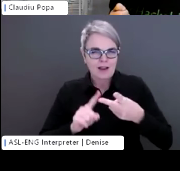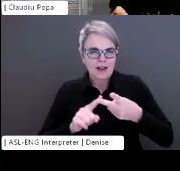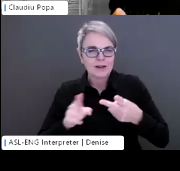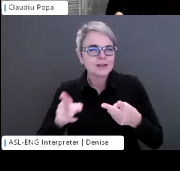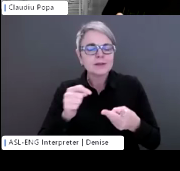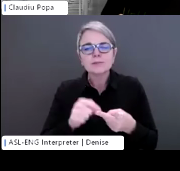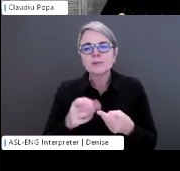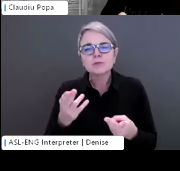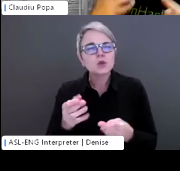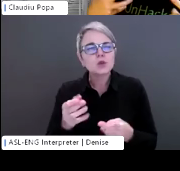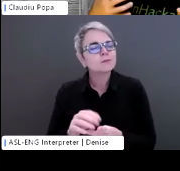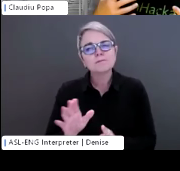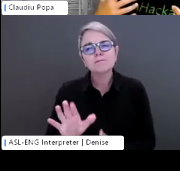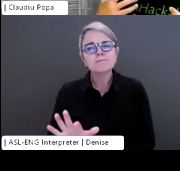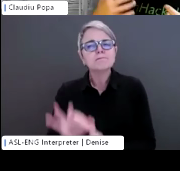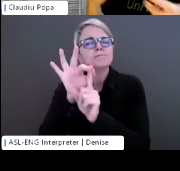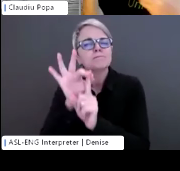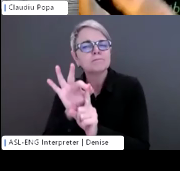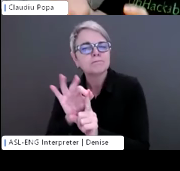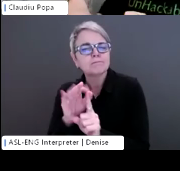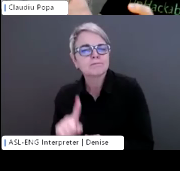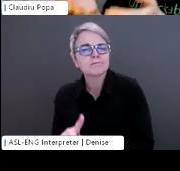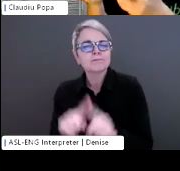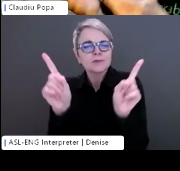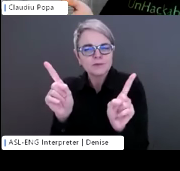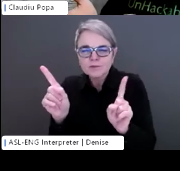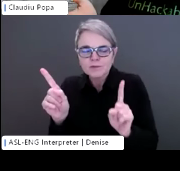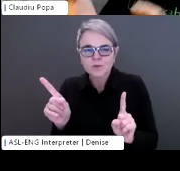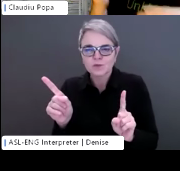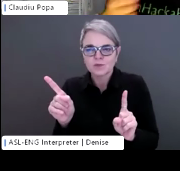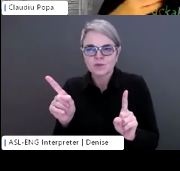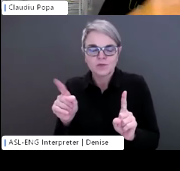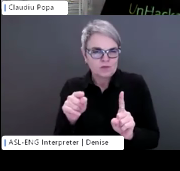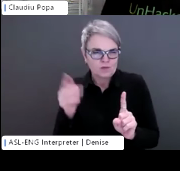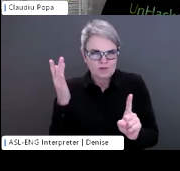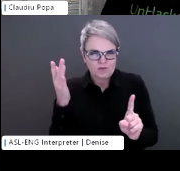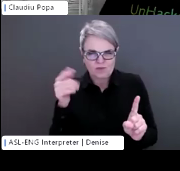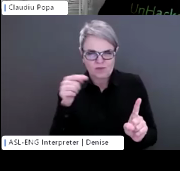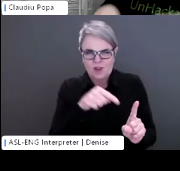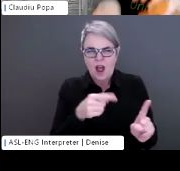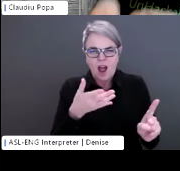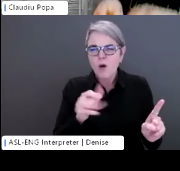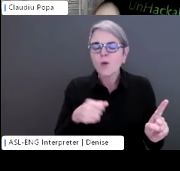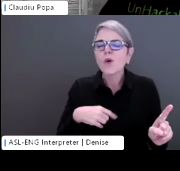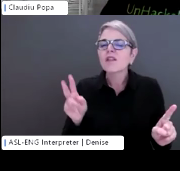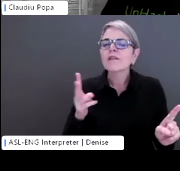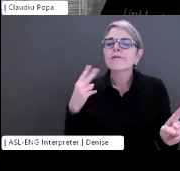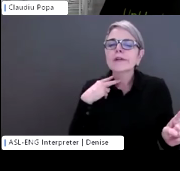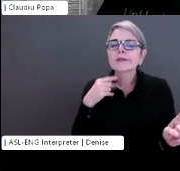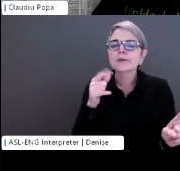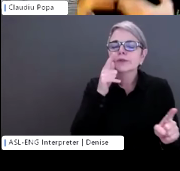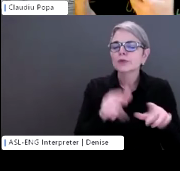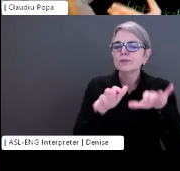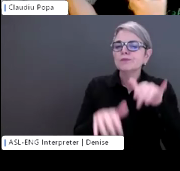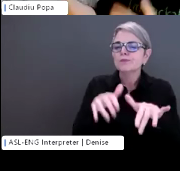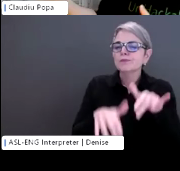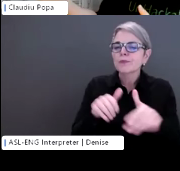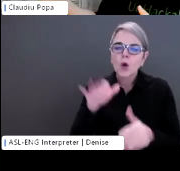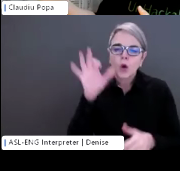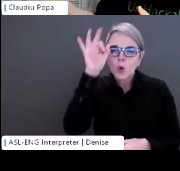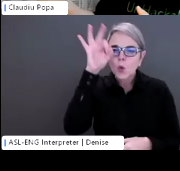need to be unique? Because I don't want the victims to go on Google and type in my exact words and